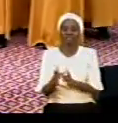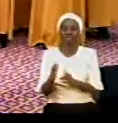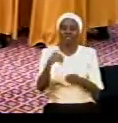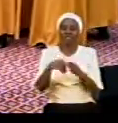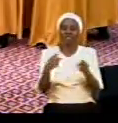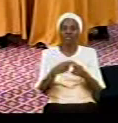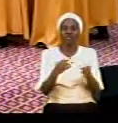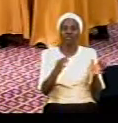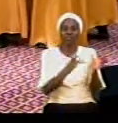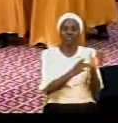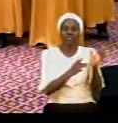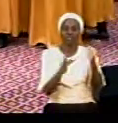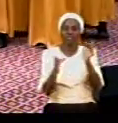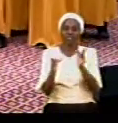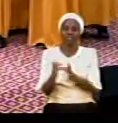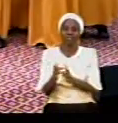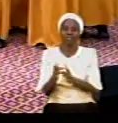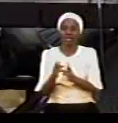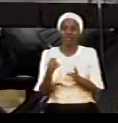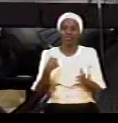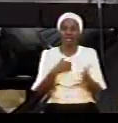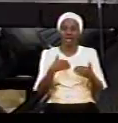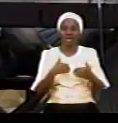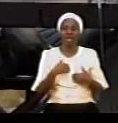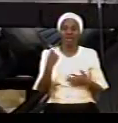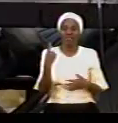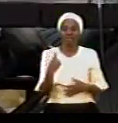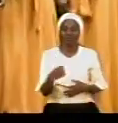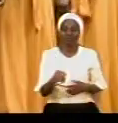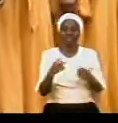the victory.